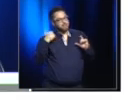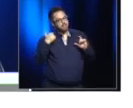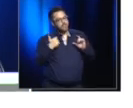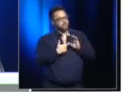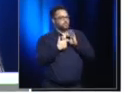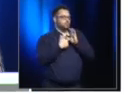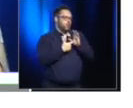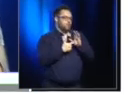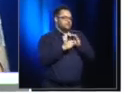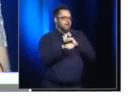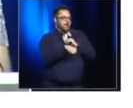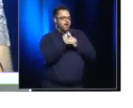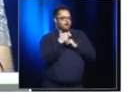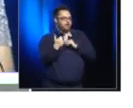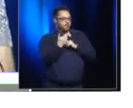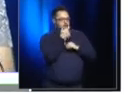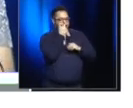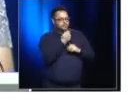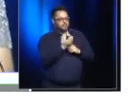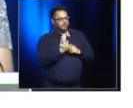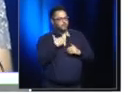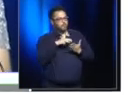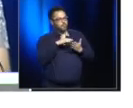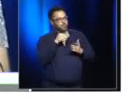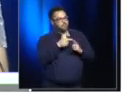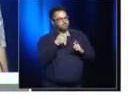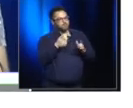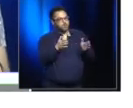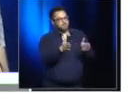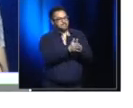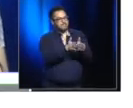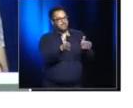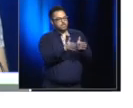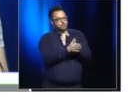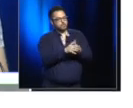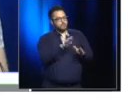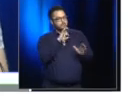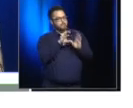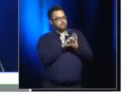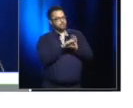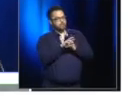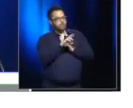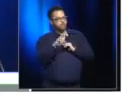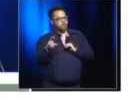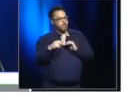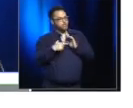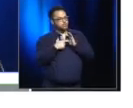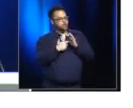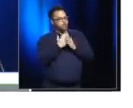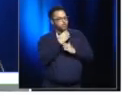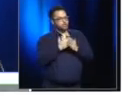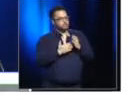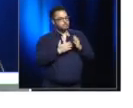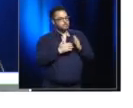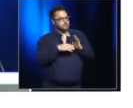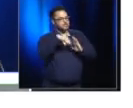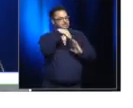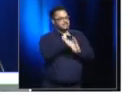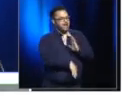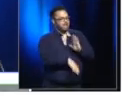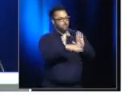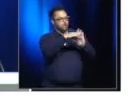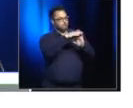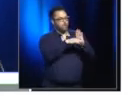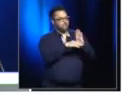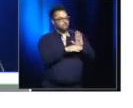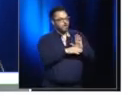another really serendipitous thing that we can get from seals, and this is the figure on the right shows some diving profiles from elephant seals. This is work that